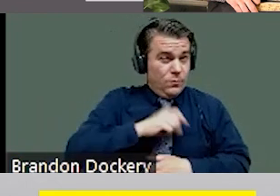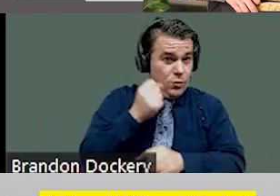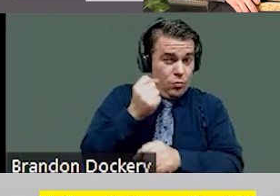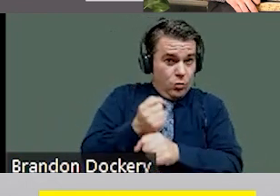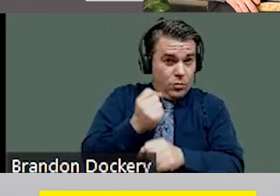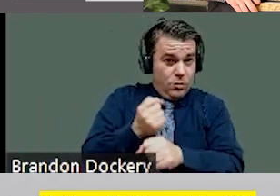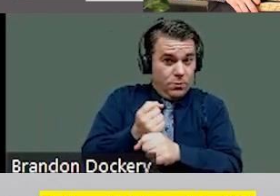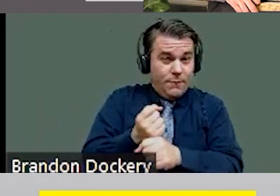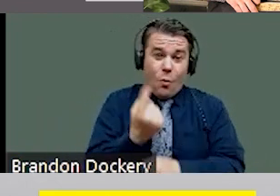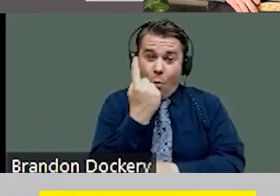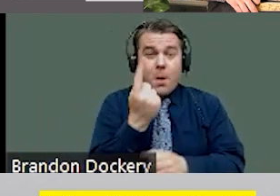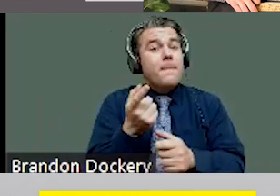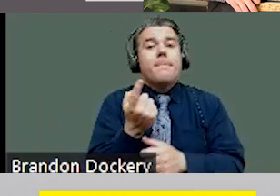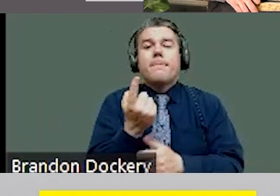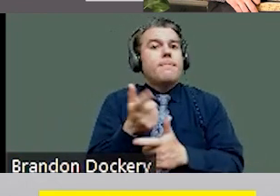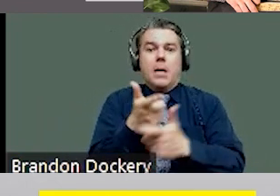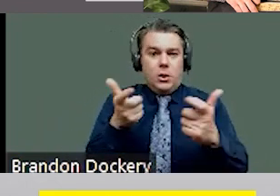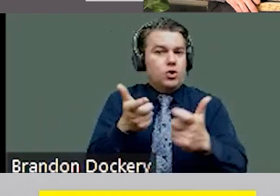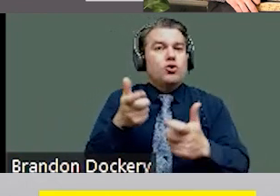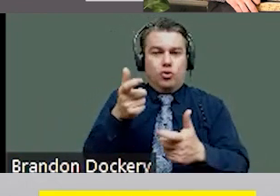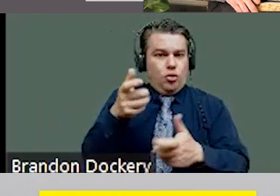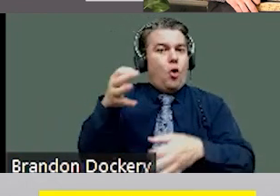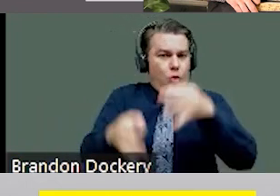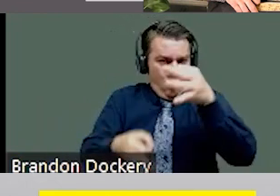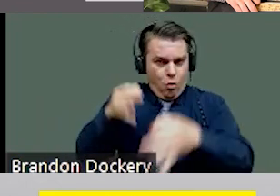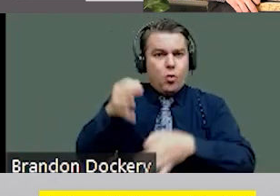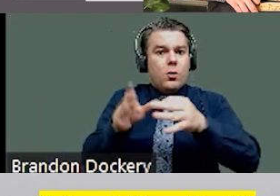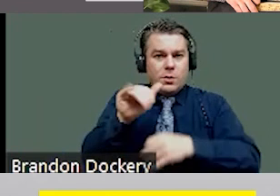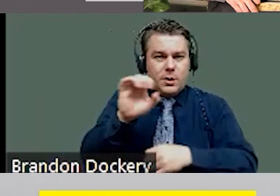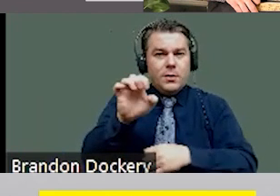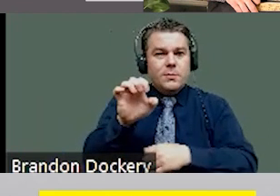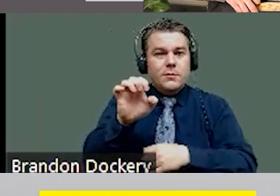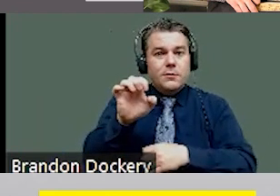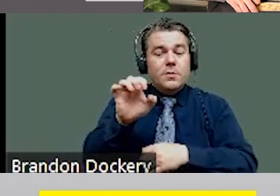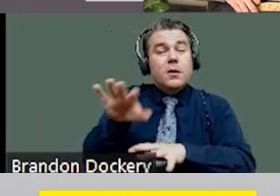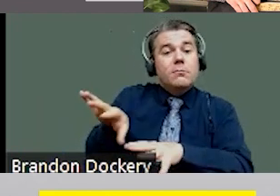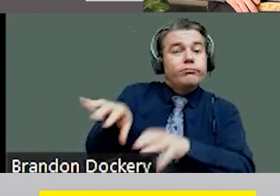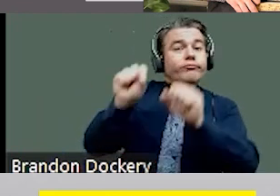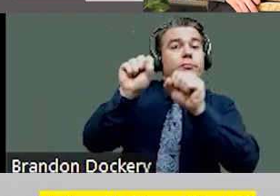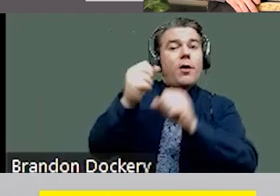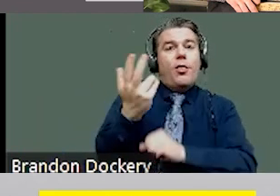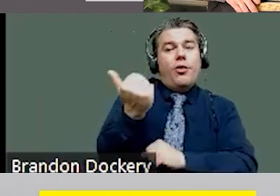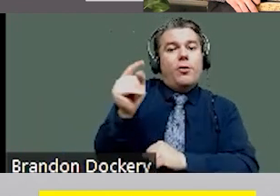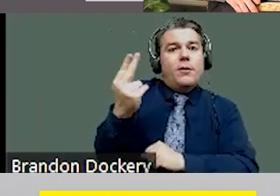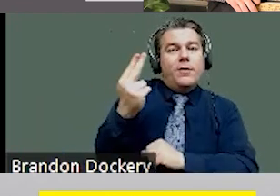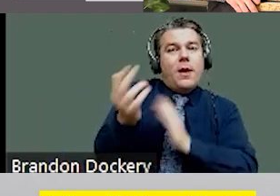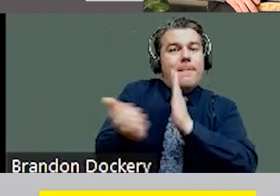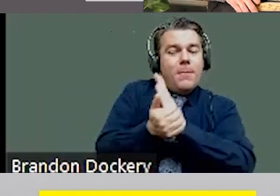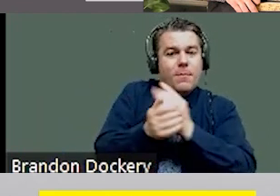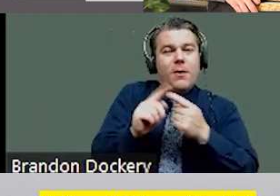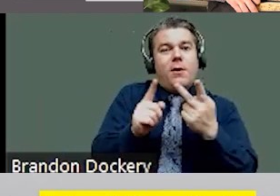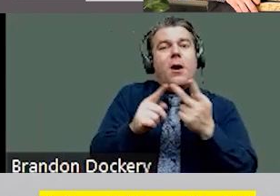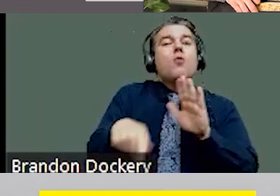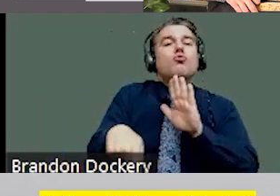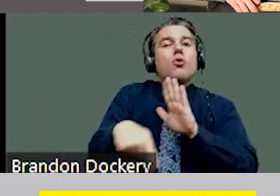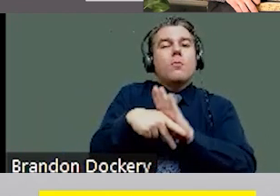work in one major court case invoked the 13th Amendment in the